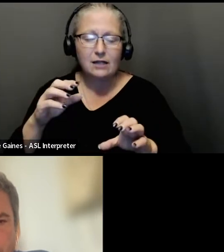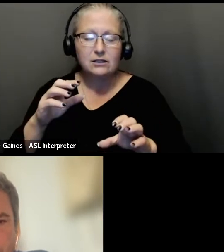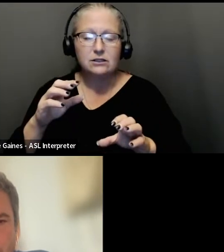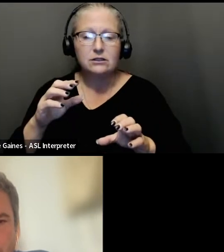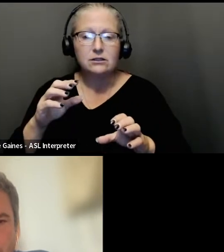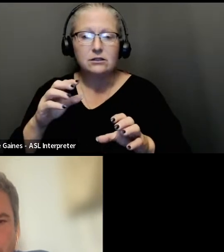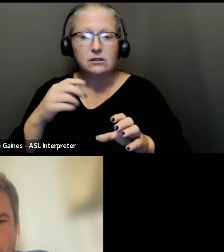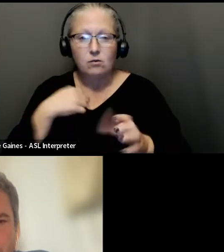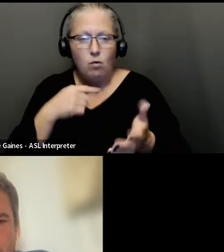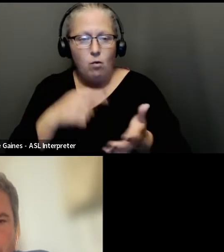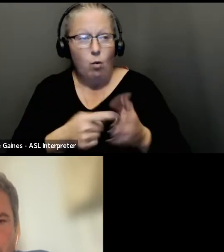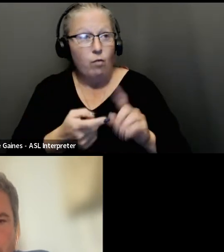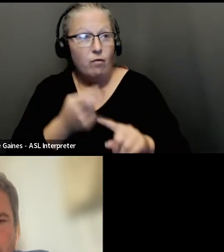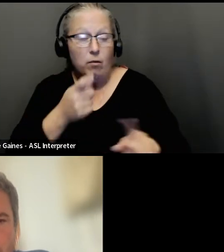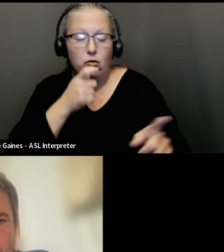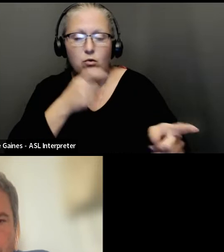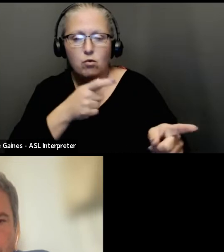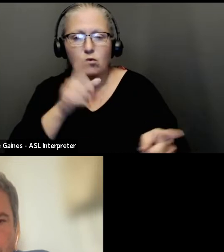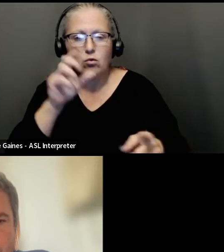Superintendent Booker.